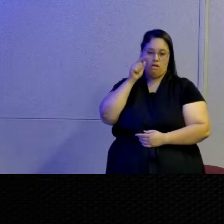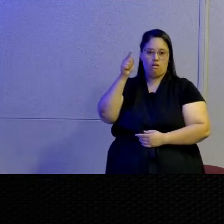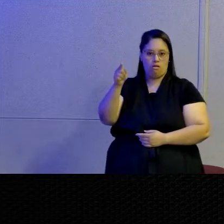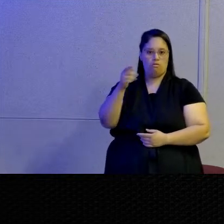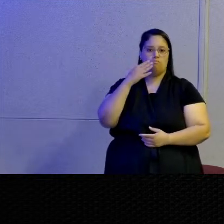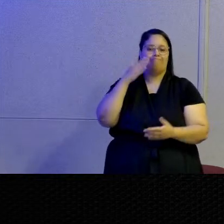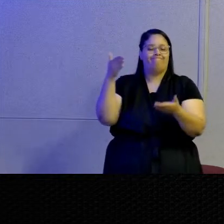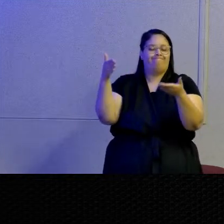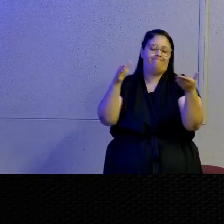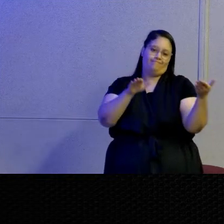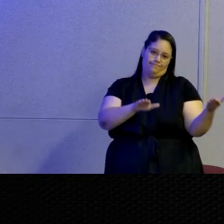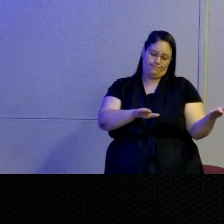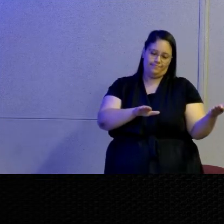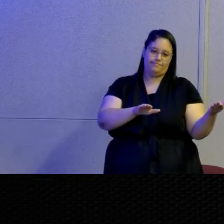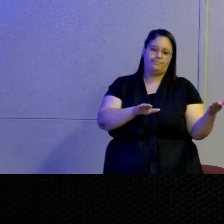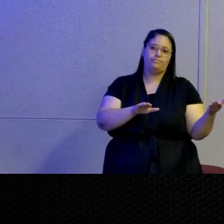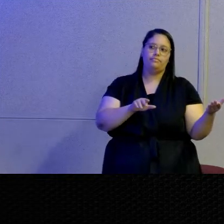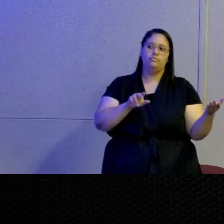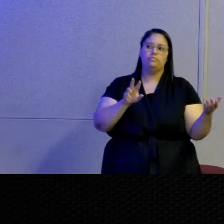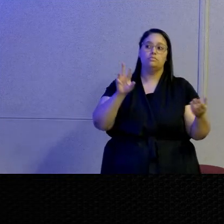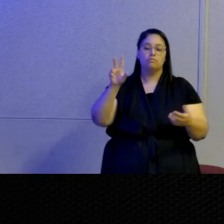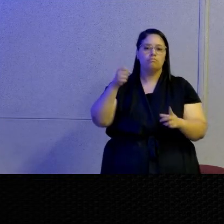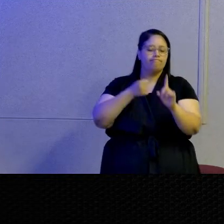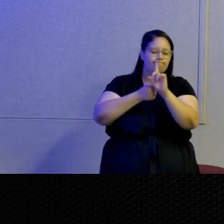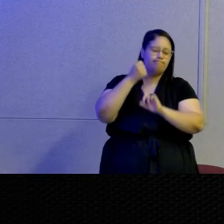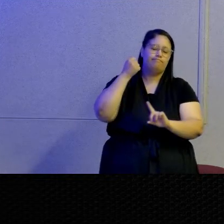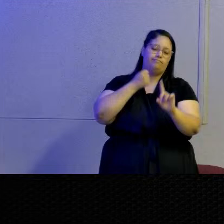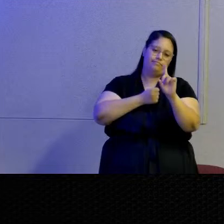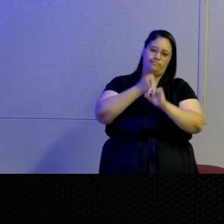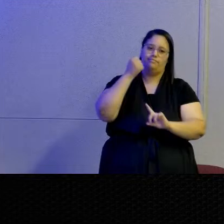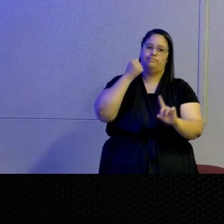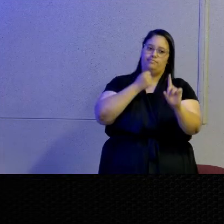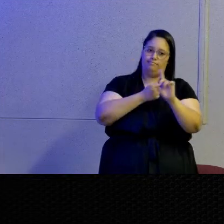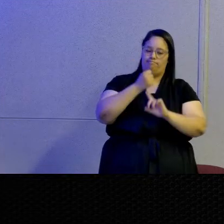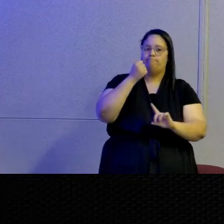departed have fought so hard,